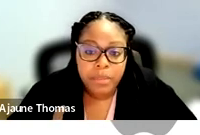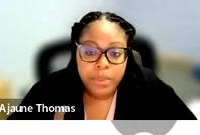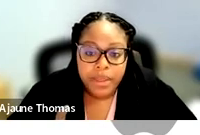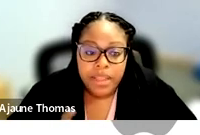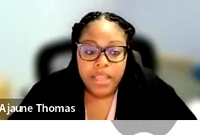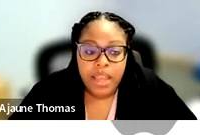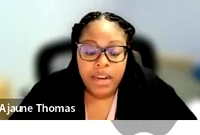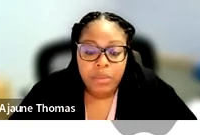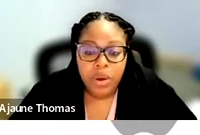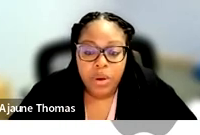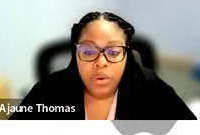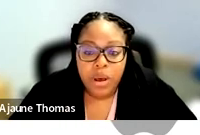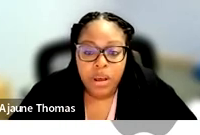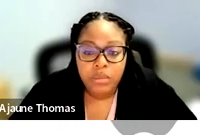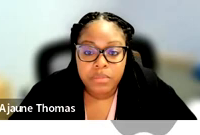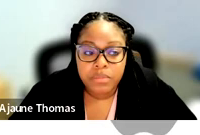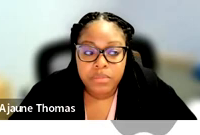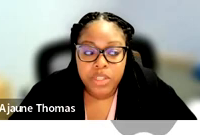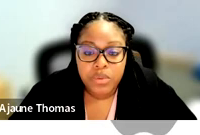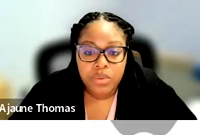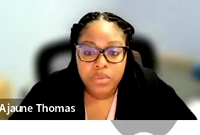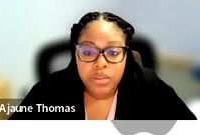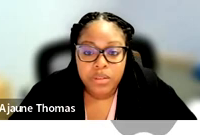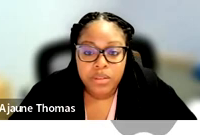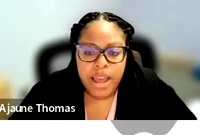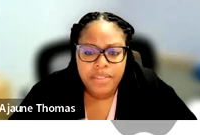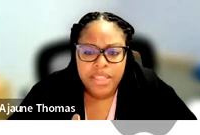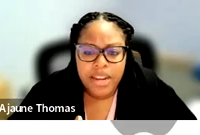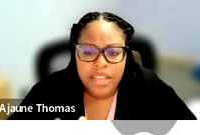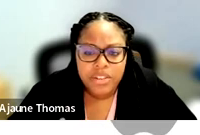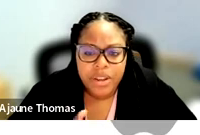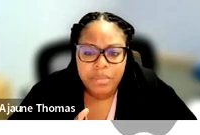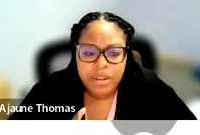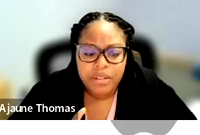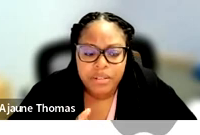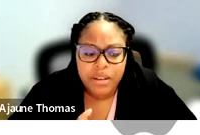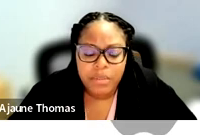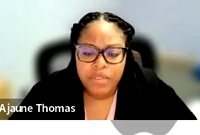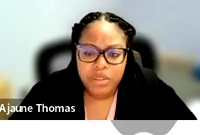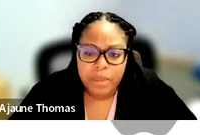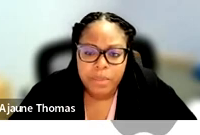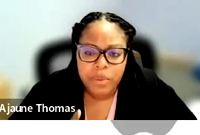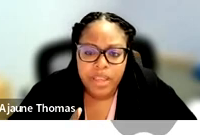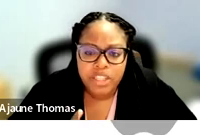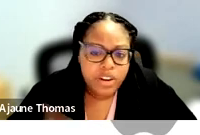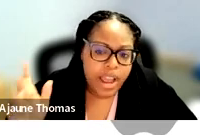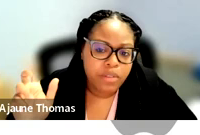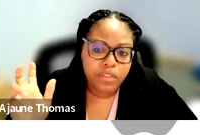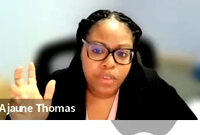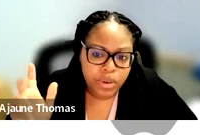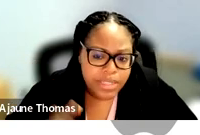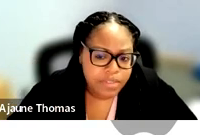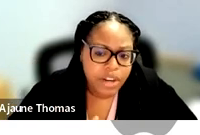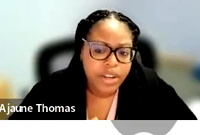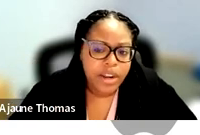swipe up, then it will go to not even the next screen, but if you swipe up, it will like turn down